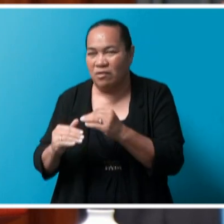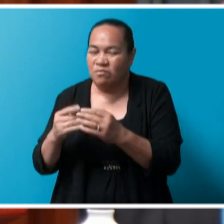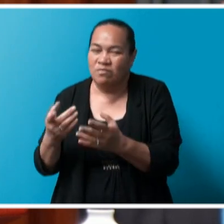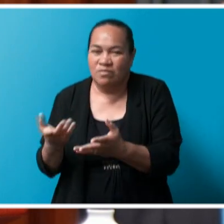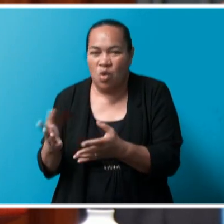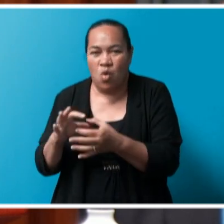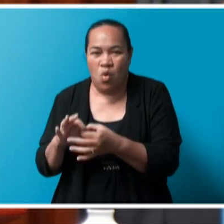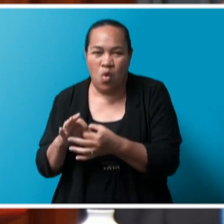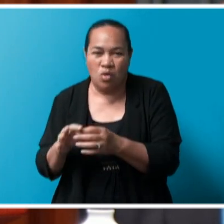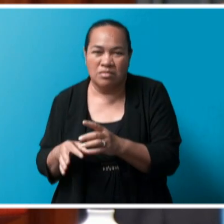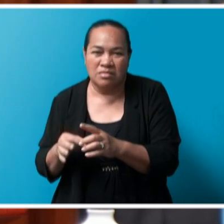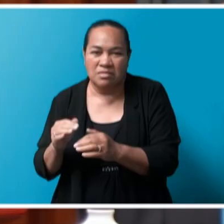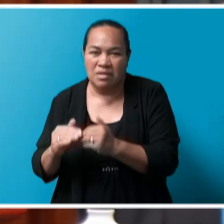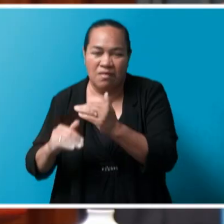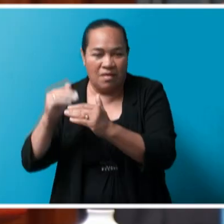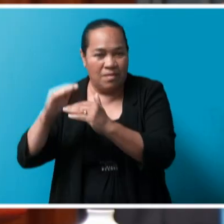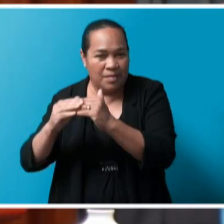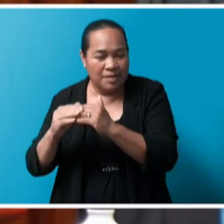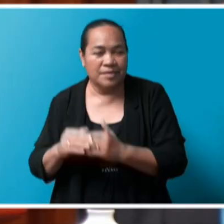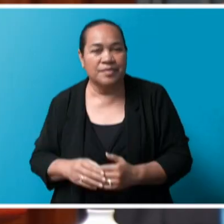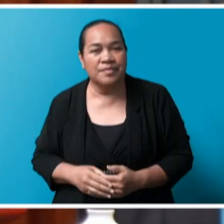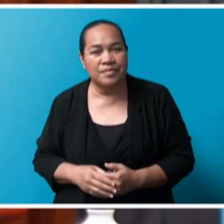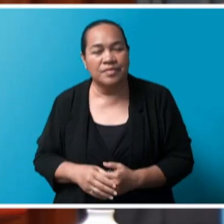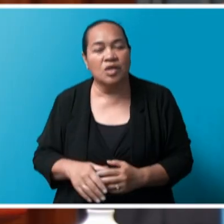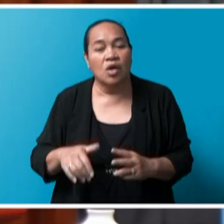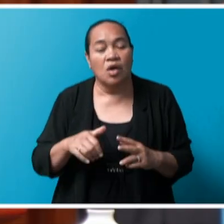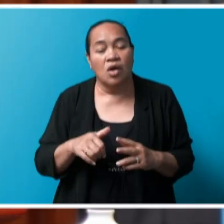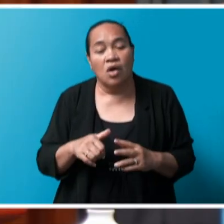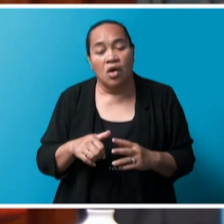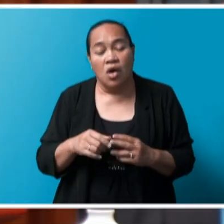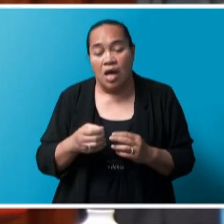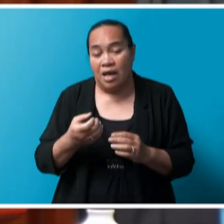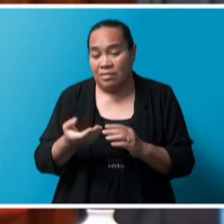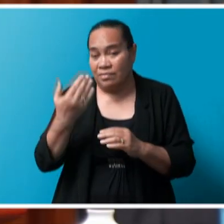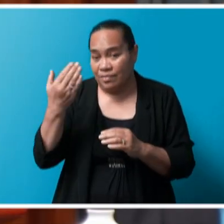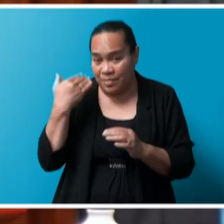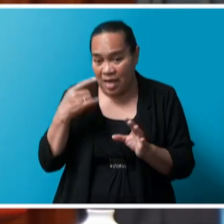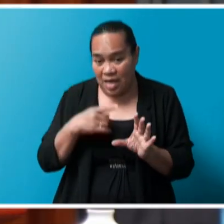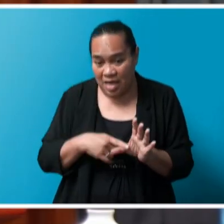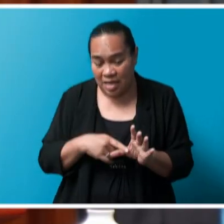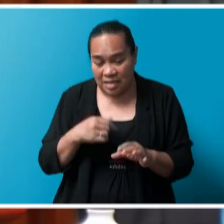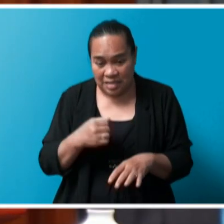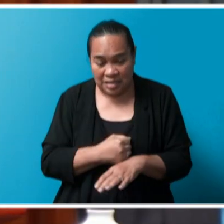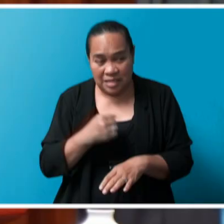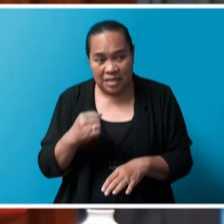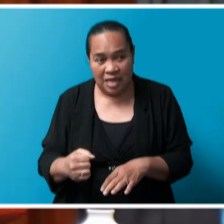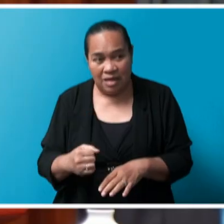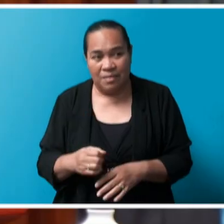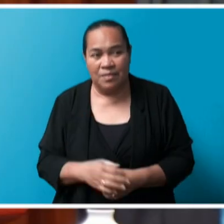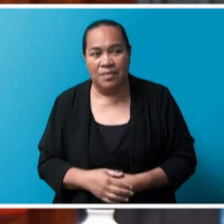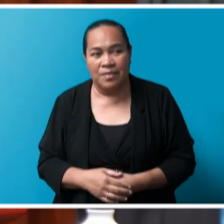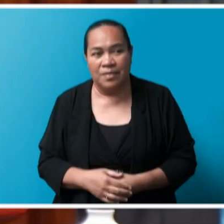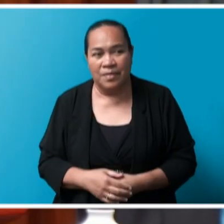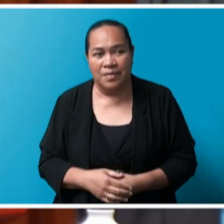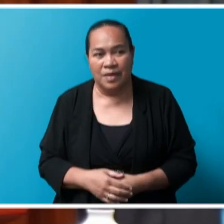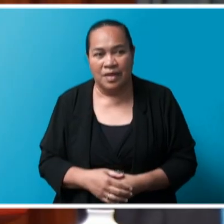Trust. And Mr. Speaker, sir, over the past 3 years, the coalition government has led policy fund, institutional and